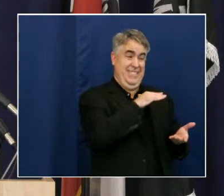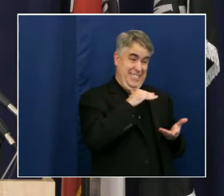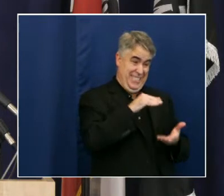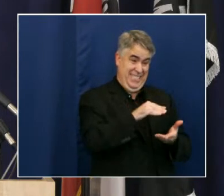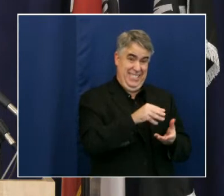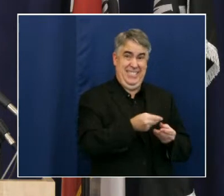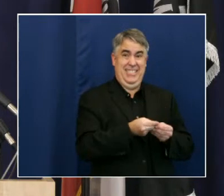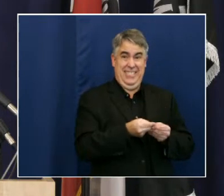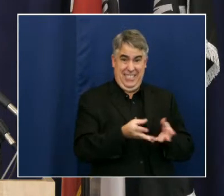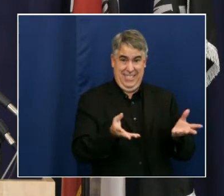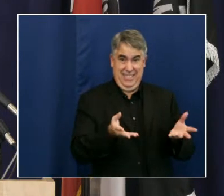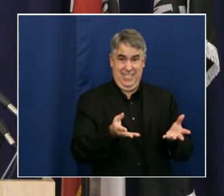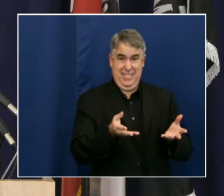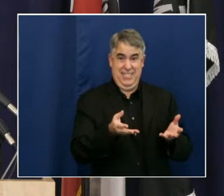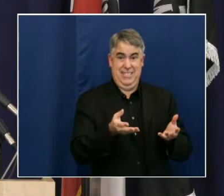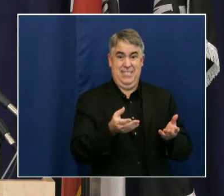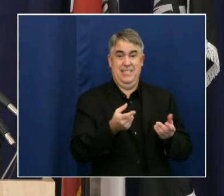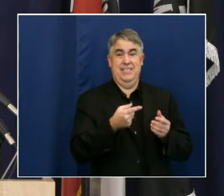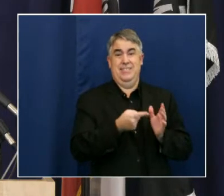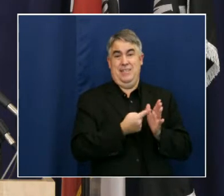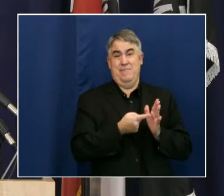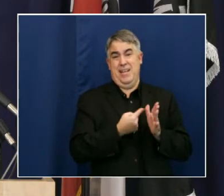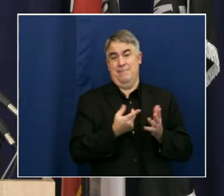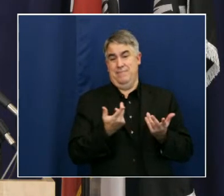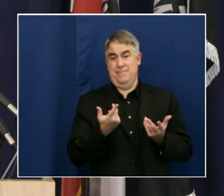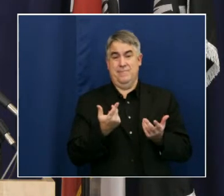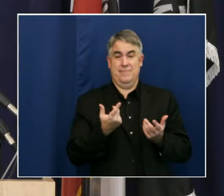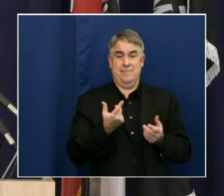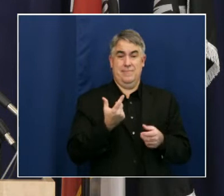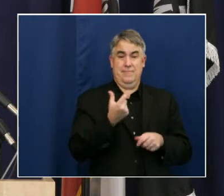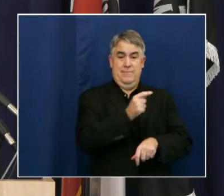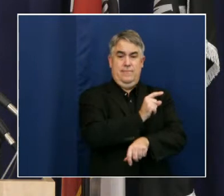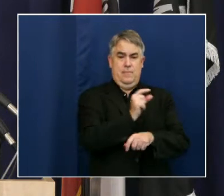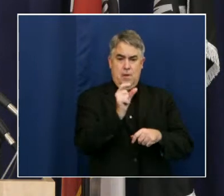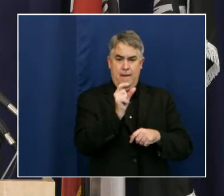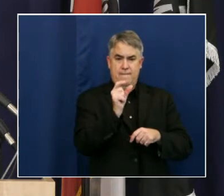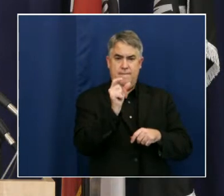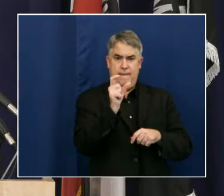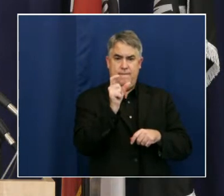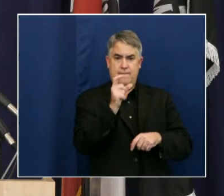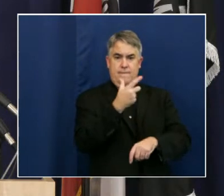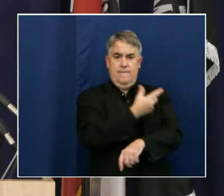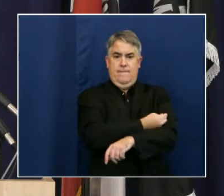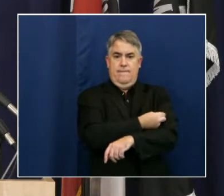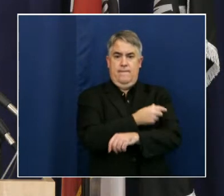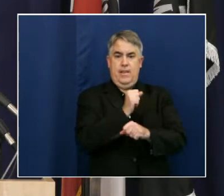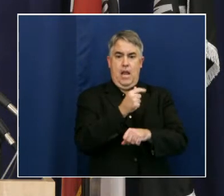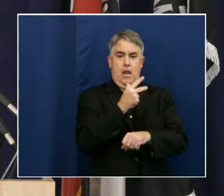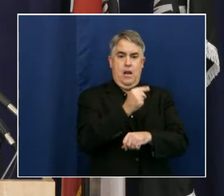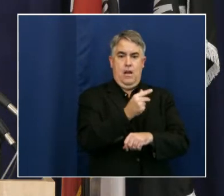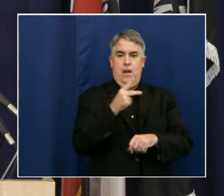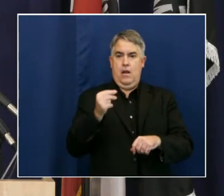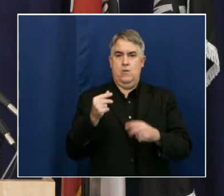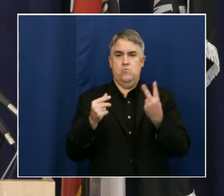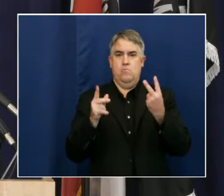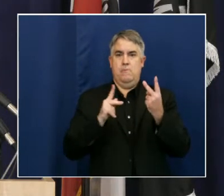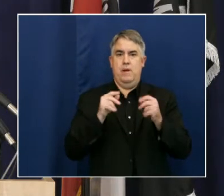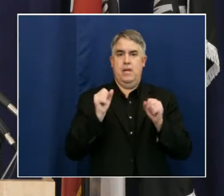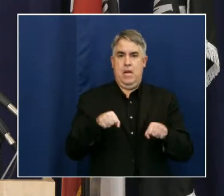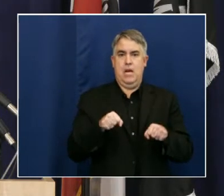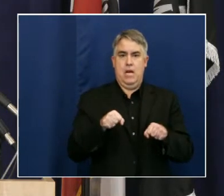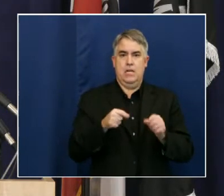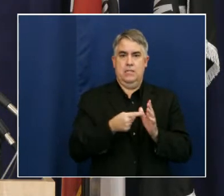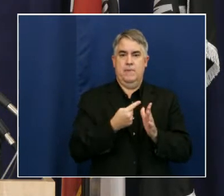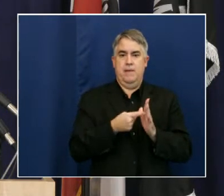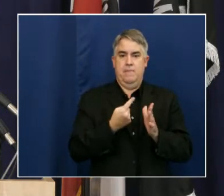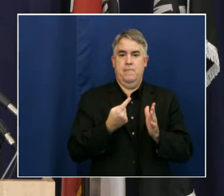doses out of the multi-dose vials because of the excesses that may be in the vials to be able to vaccinate more people than they have actually been